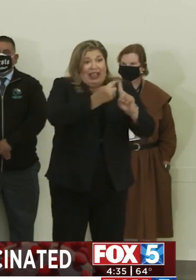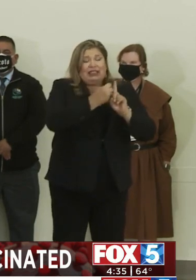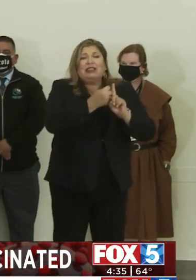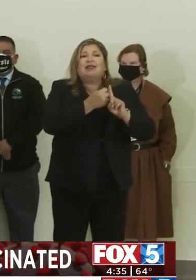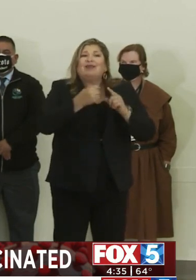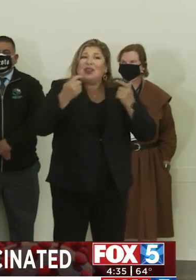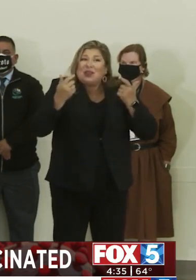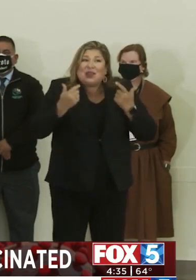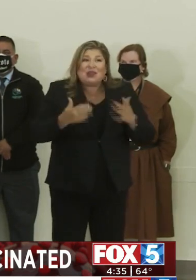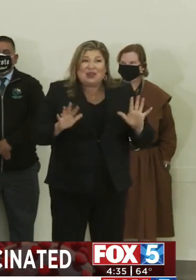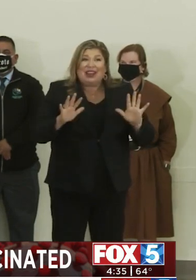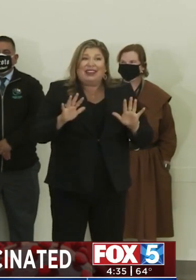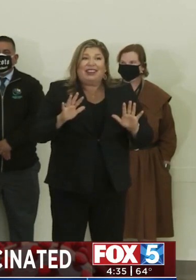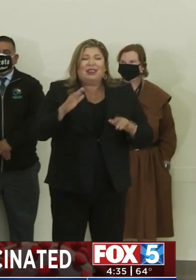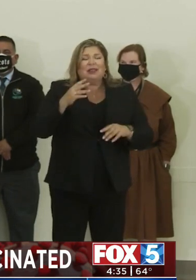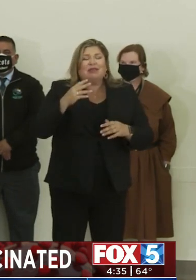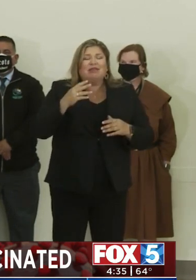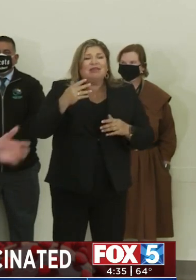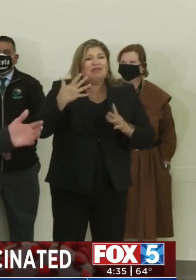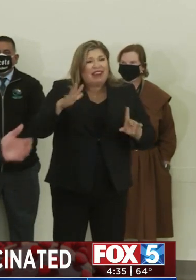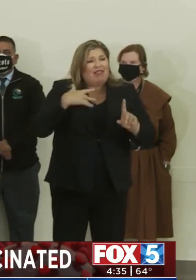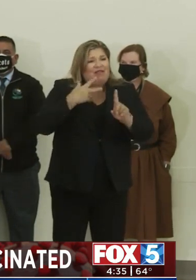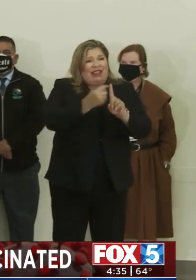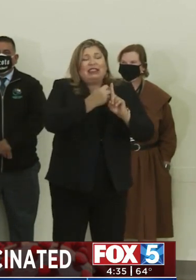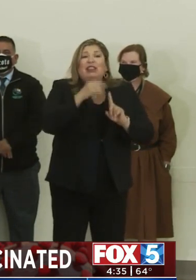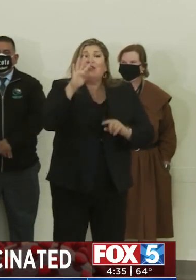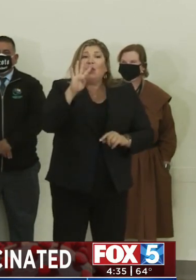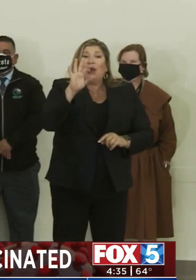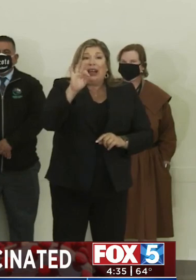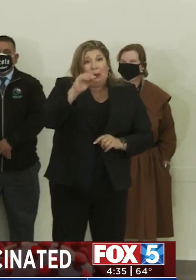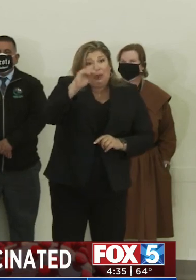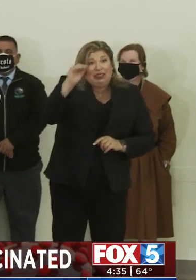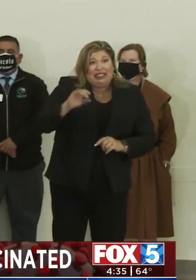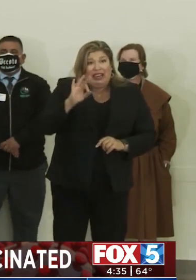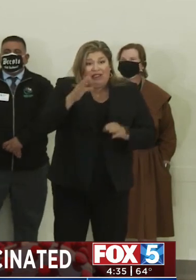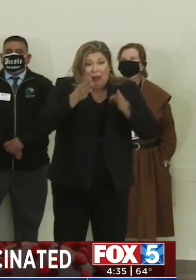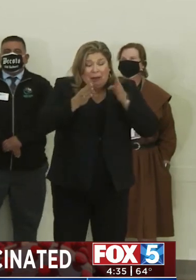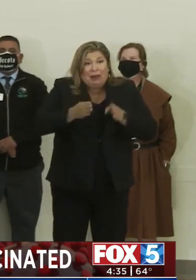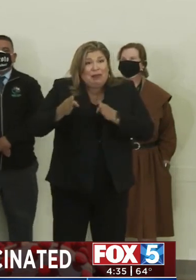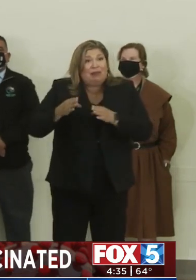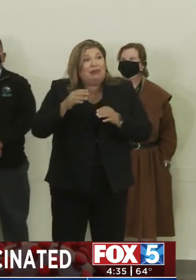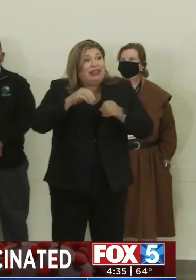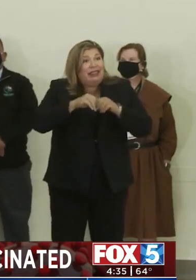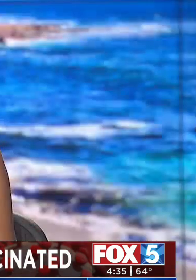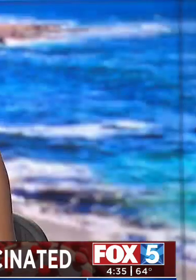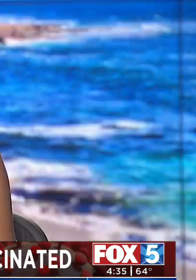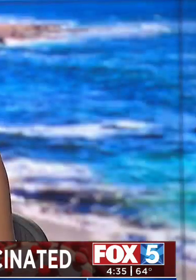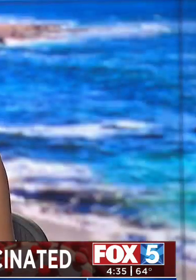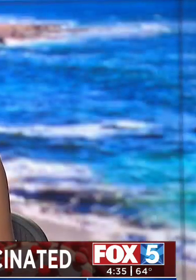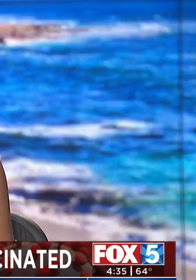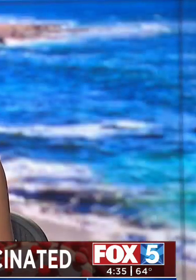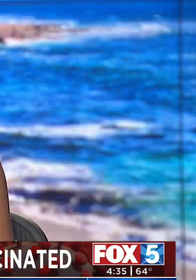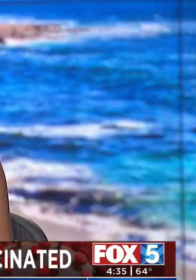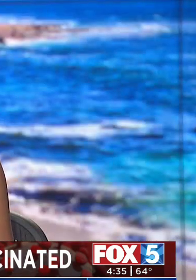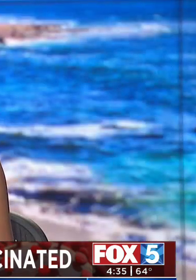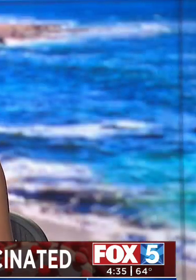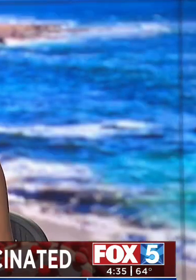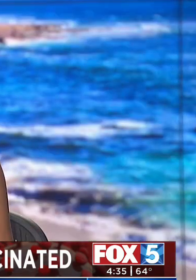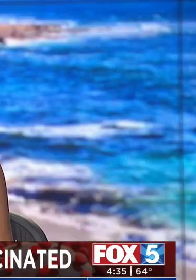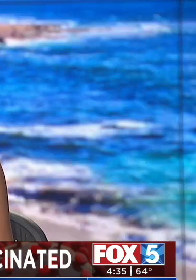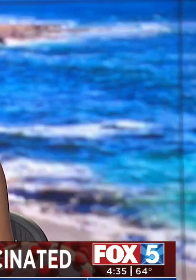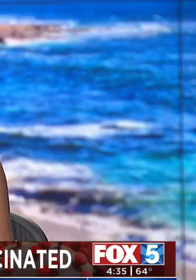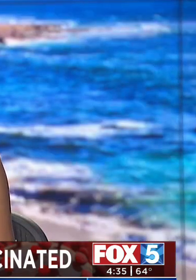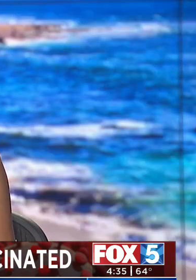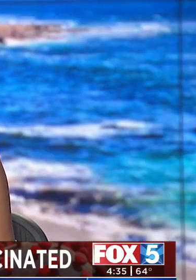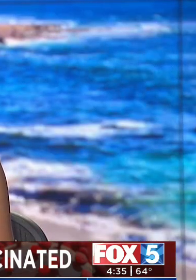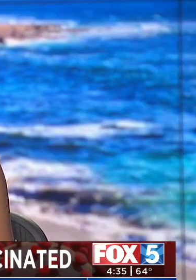so. 49%, to be exact, by midnight tonight, likely we will pass that threshold. And the county's vaccine appointment system is